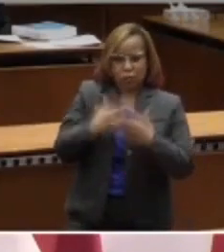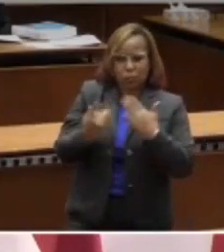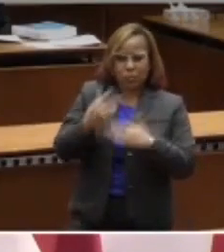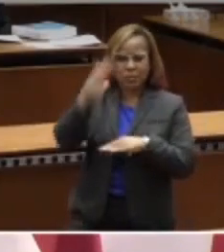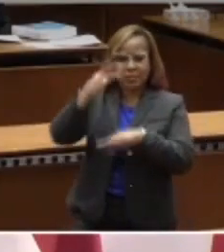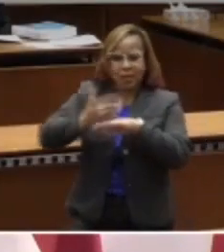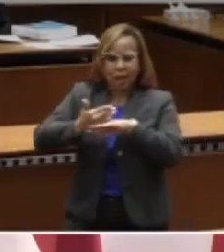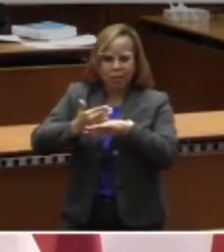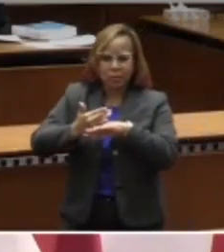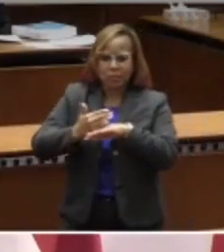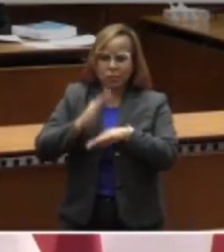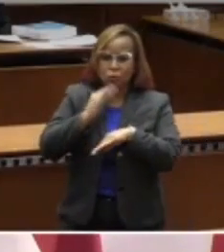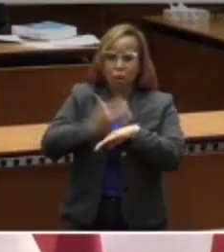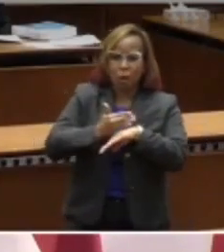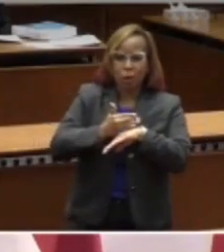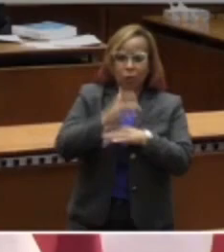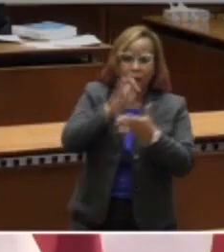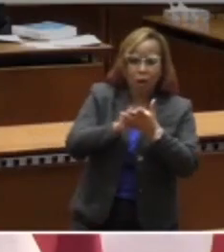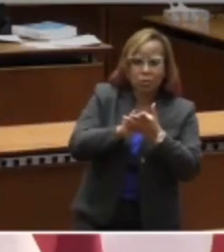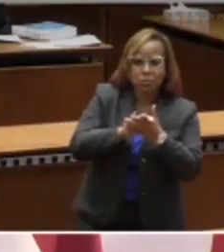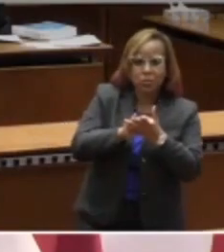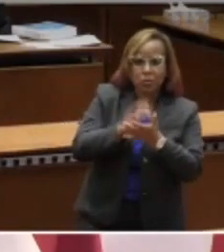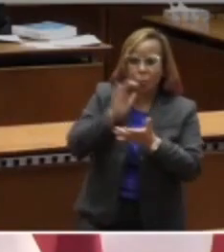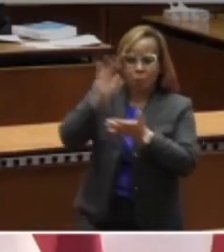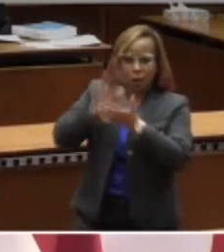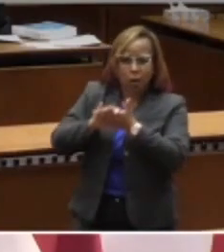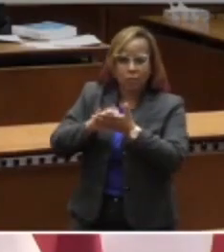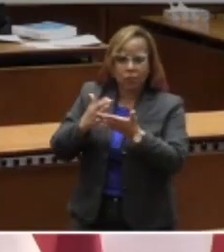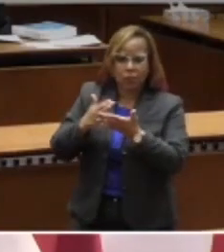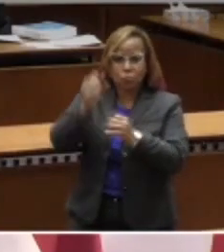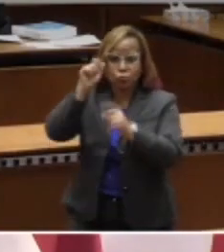or husband or wife, brother or sister.